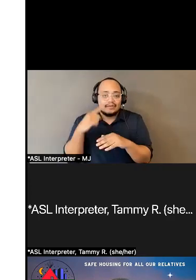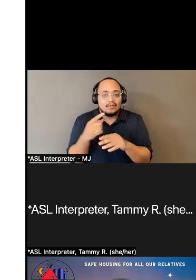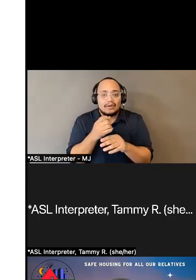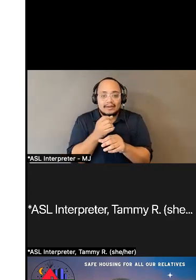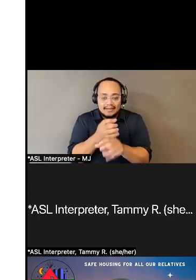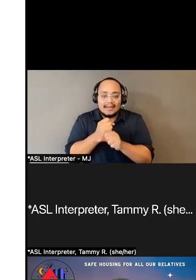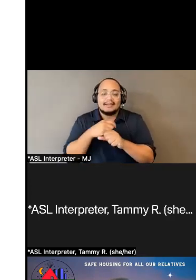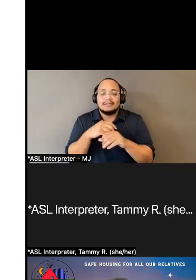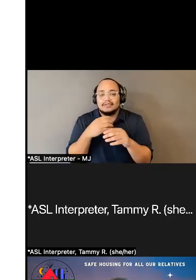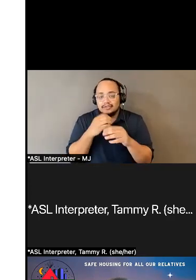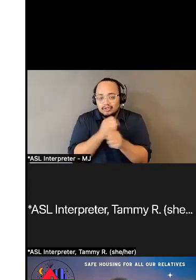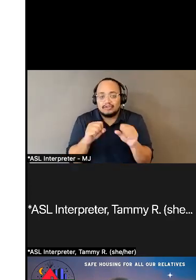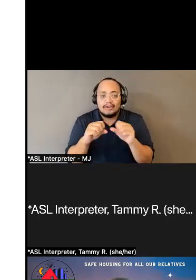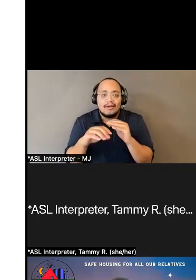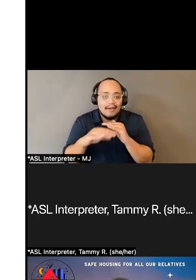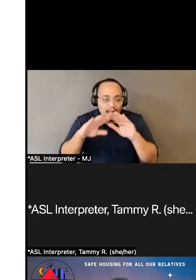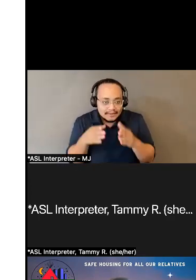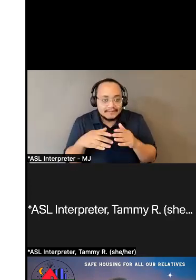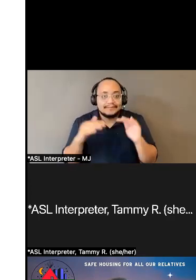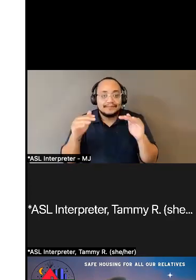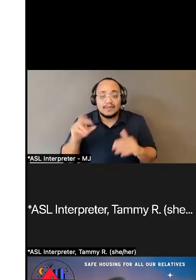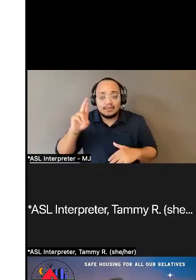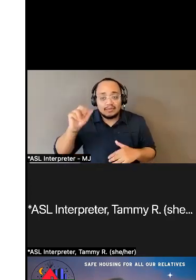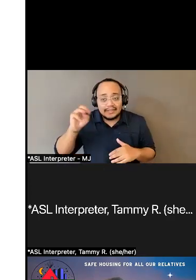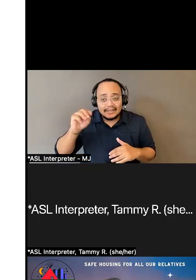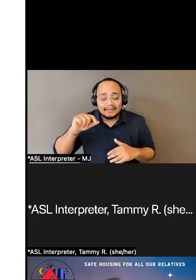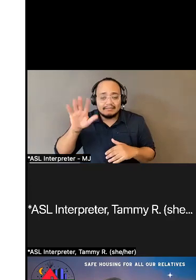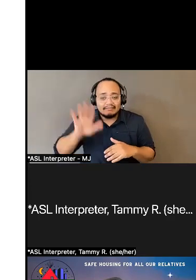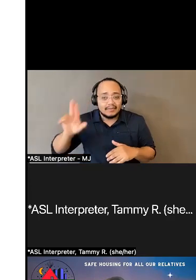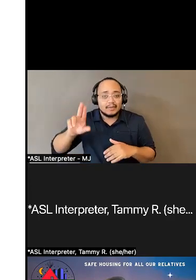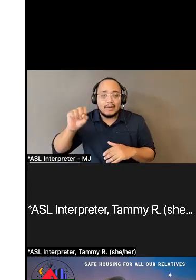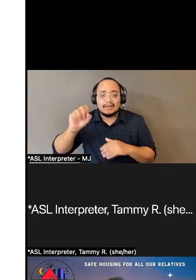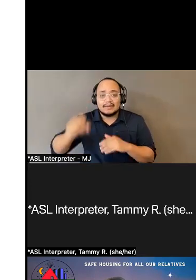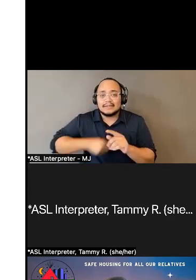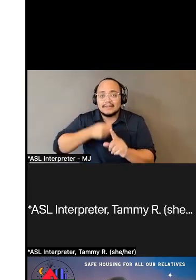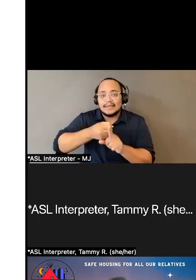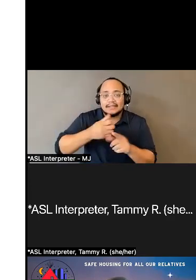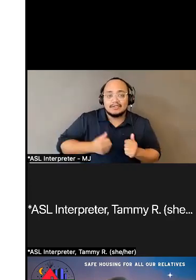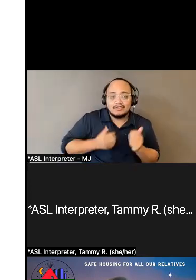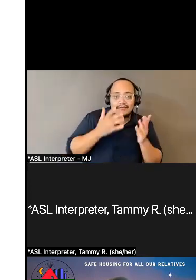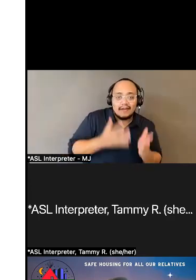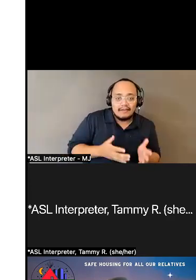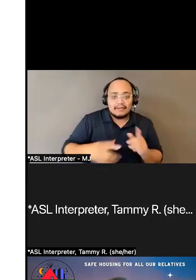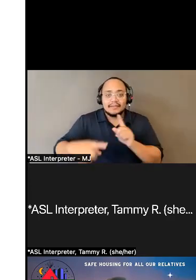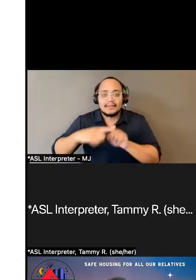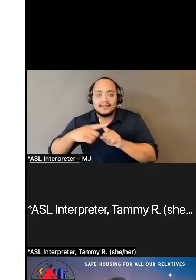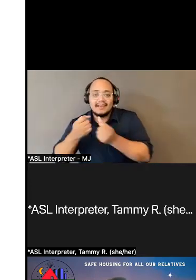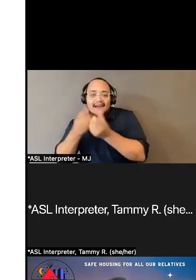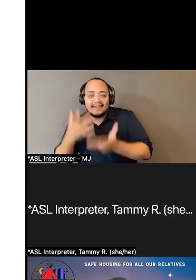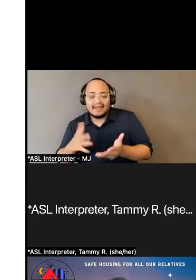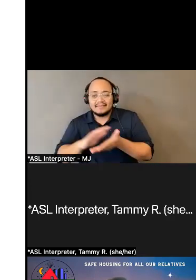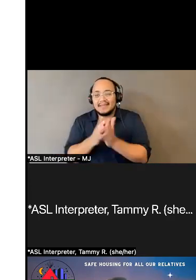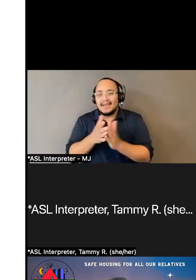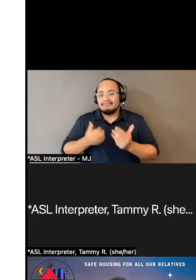Racism in the United States was greatly impacting survivors and advocates. There was a lot of advocate burnout that work group